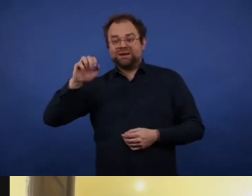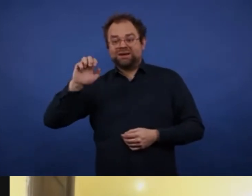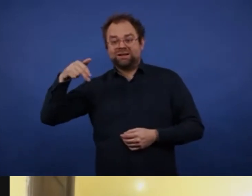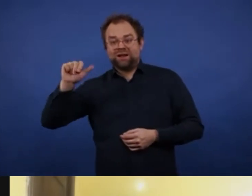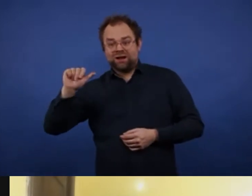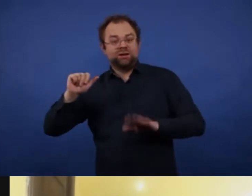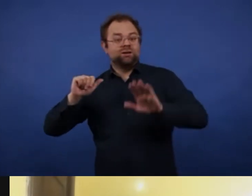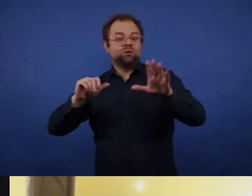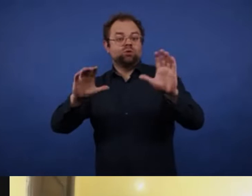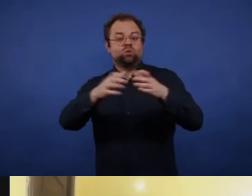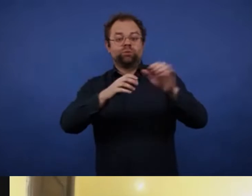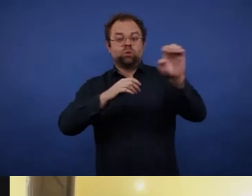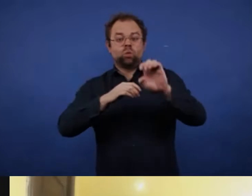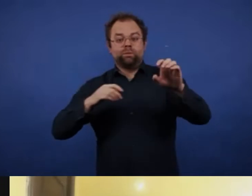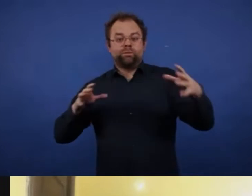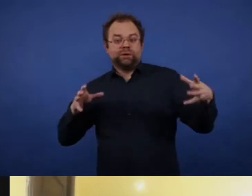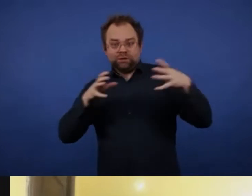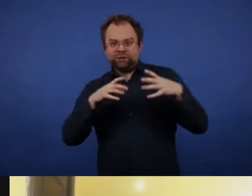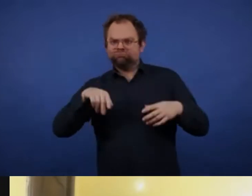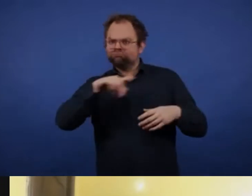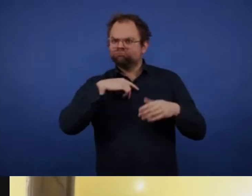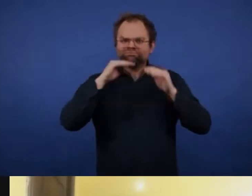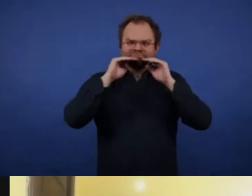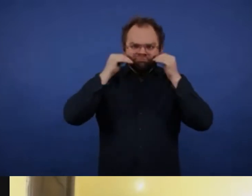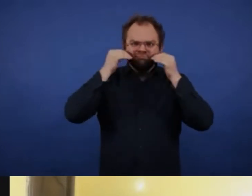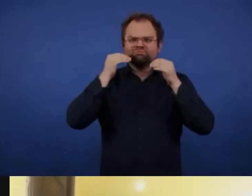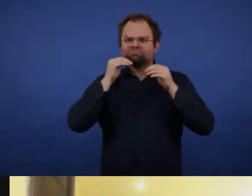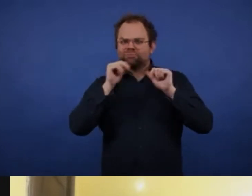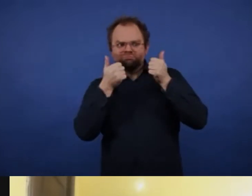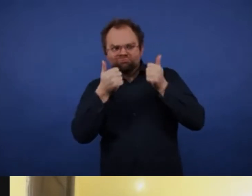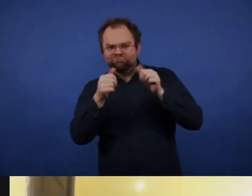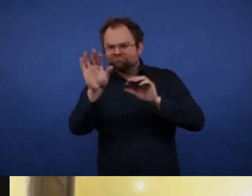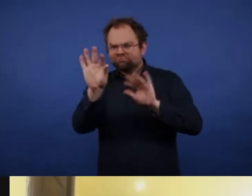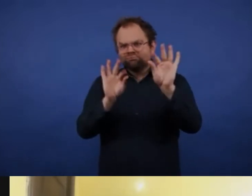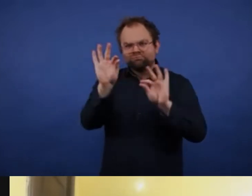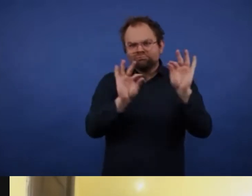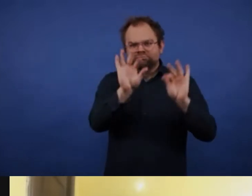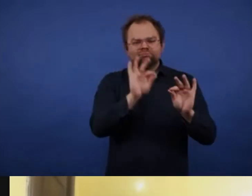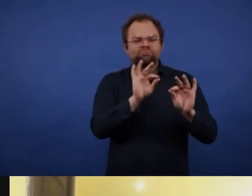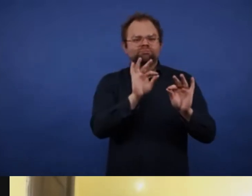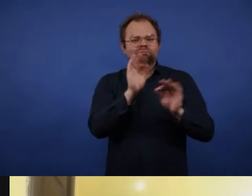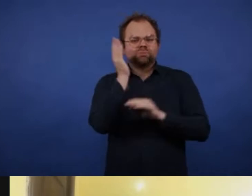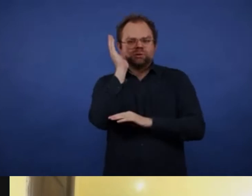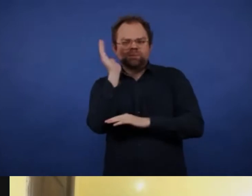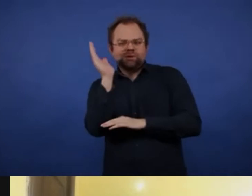proper speakers who will be able to communicate the idea in the best possible fashion,